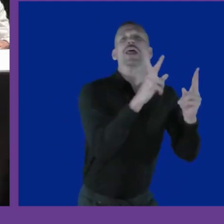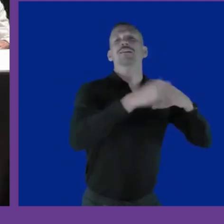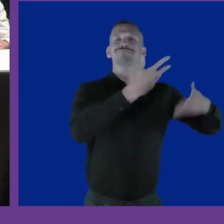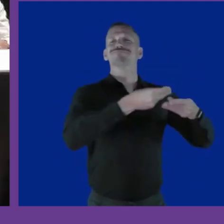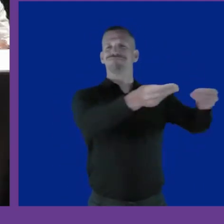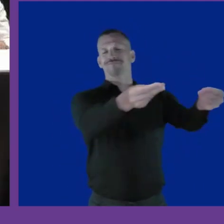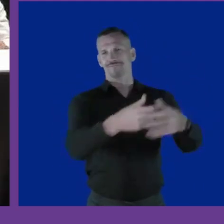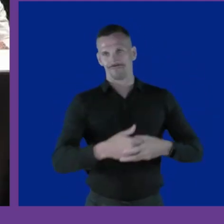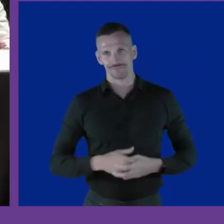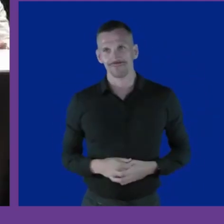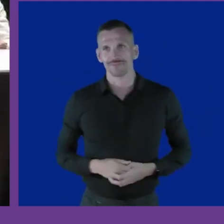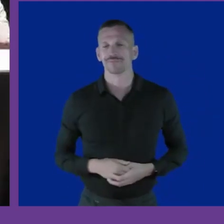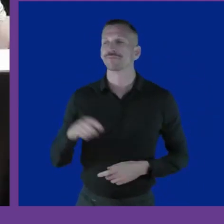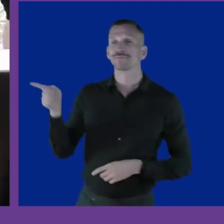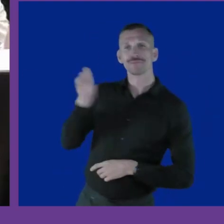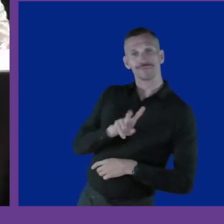Good question.